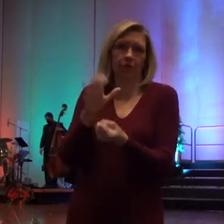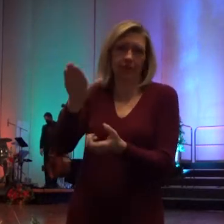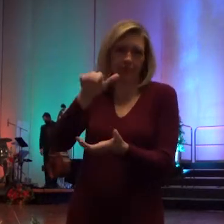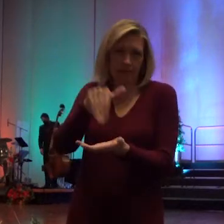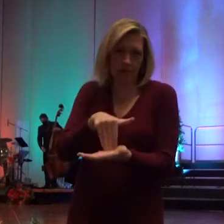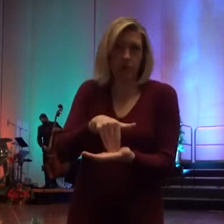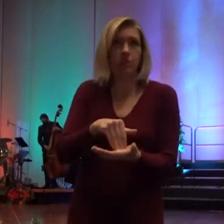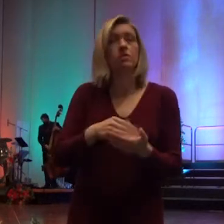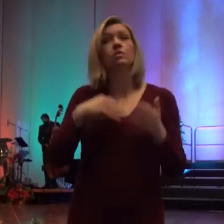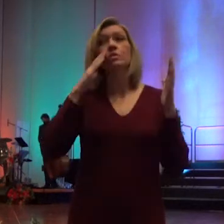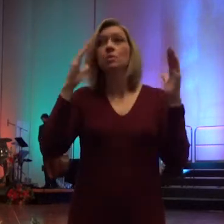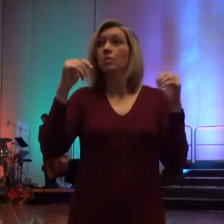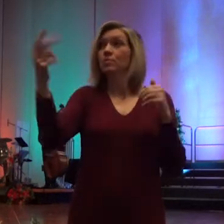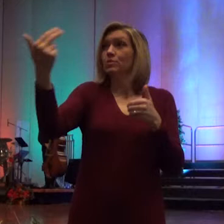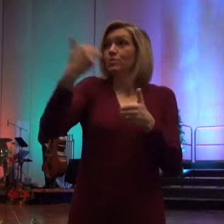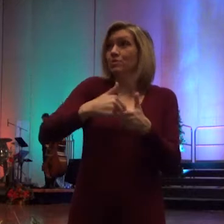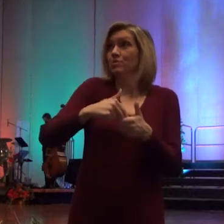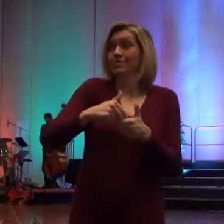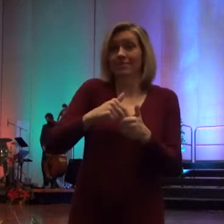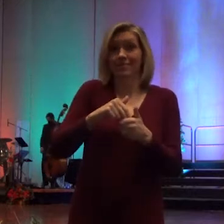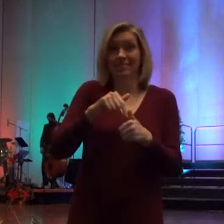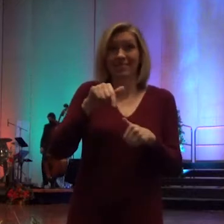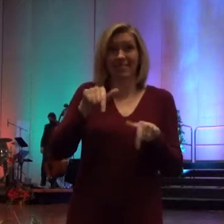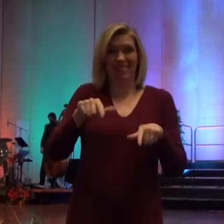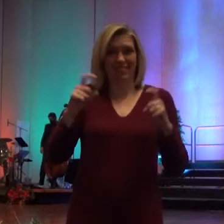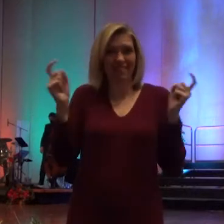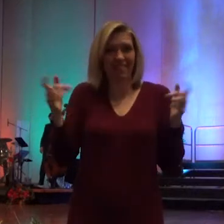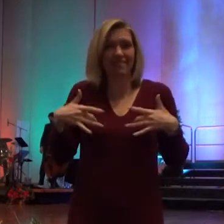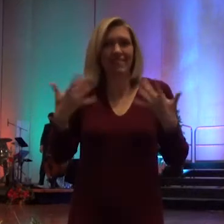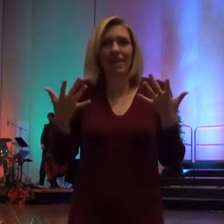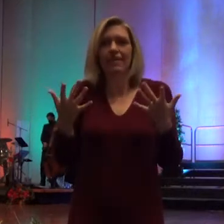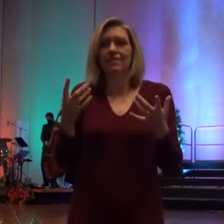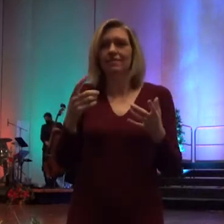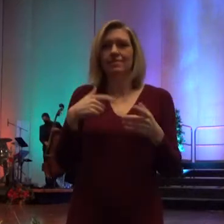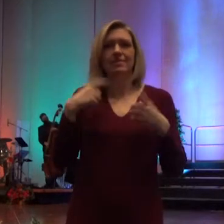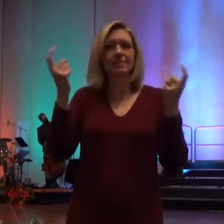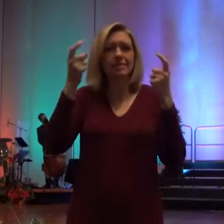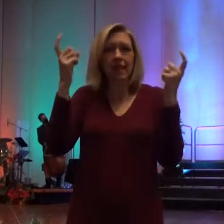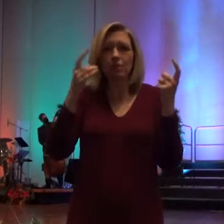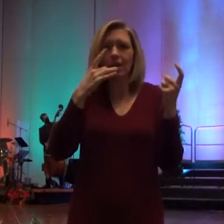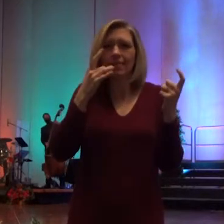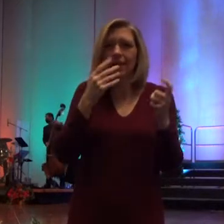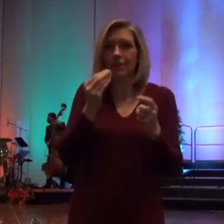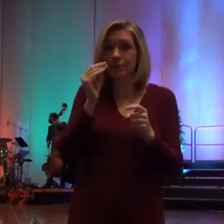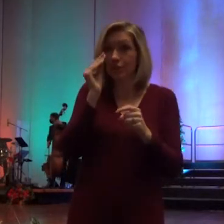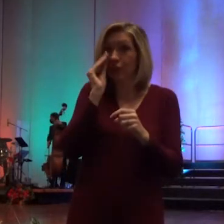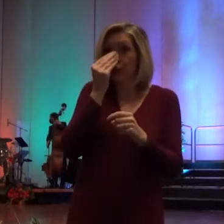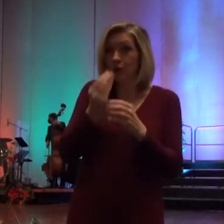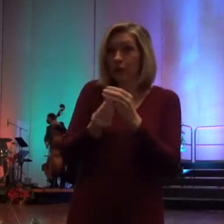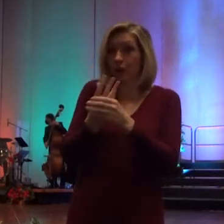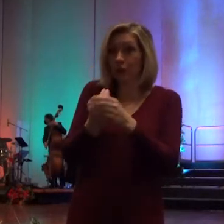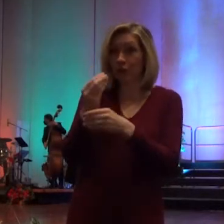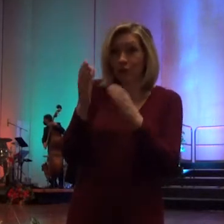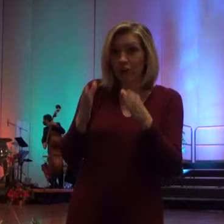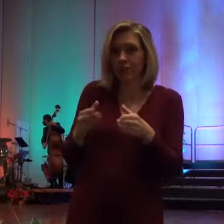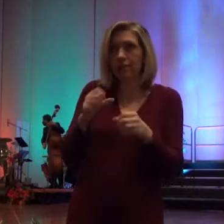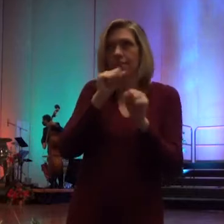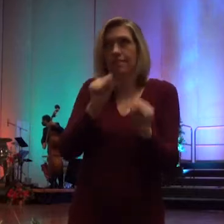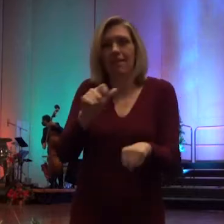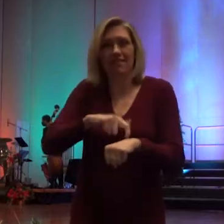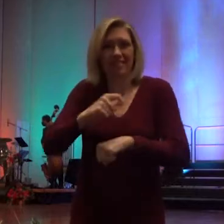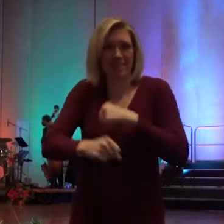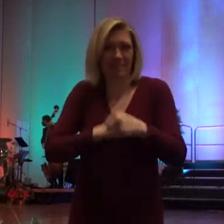a time when we celebrate the light coming in, and all of us gardeners love this time of year. You ready for this? I am so